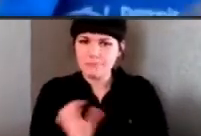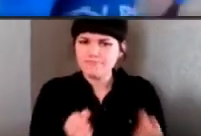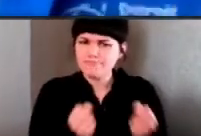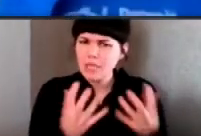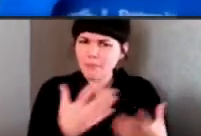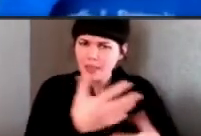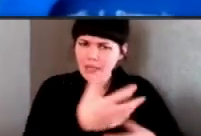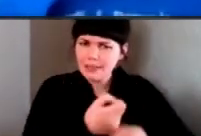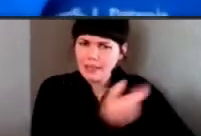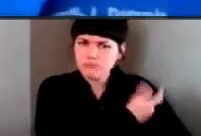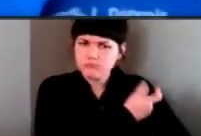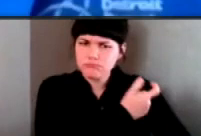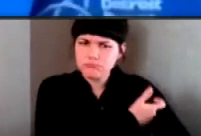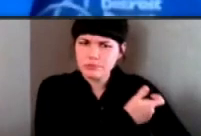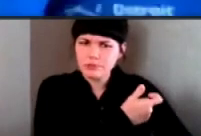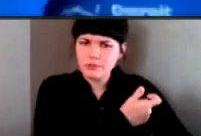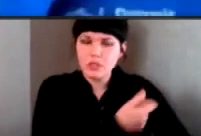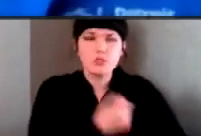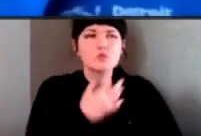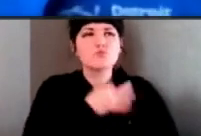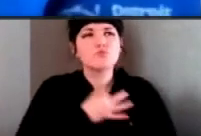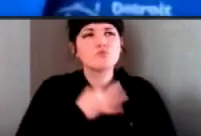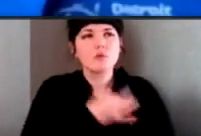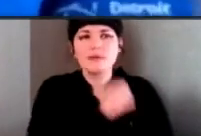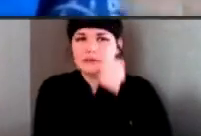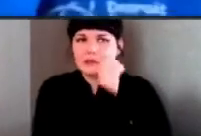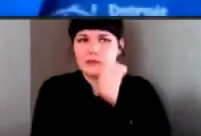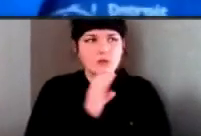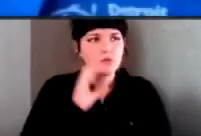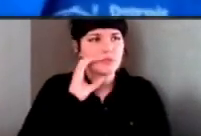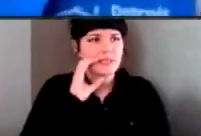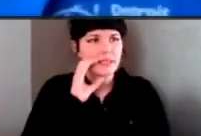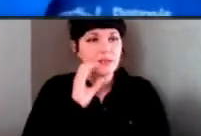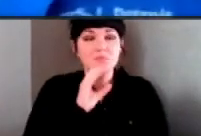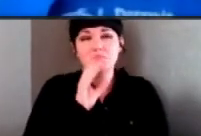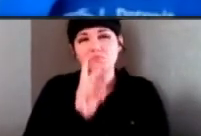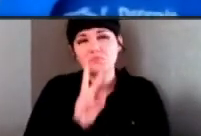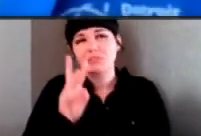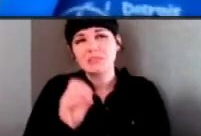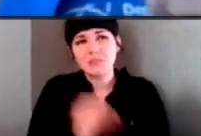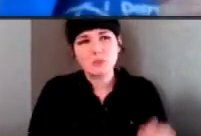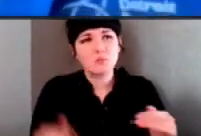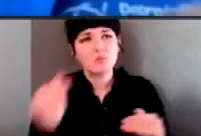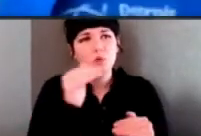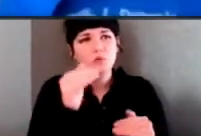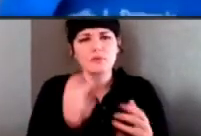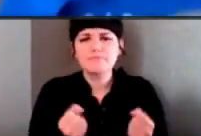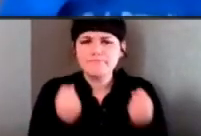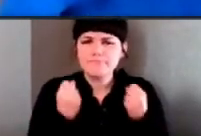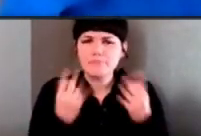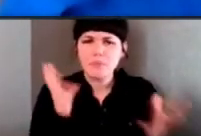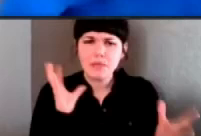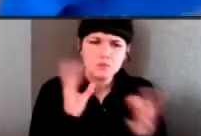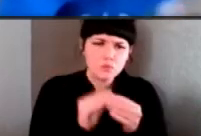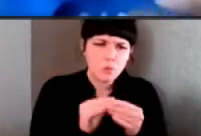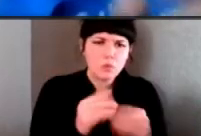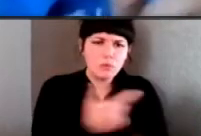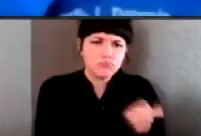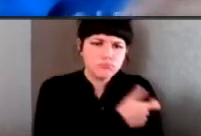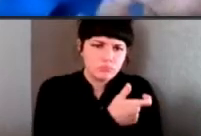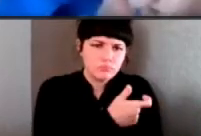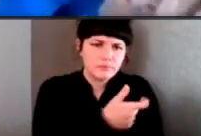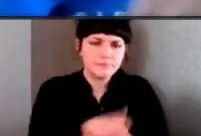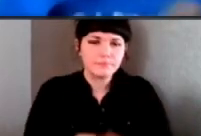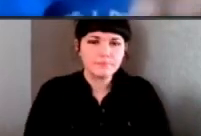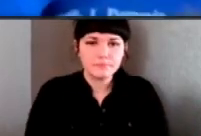of seniors, maybe we'll say 60 plus that have been vaccinated, would be good to know. The last question I had for you is, the